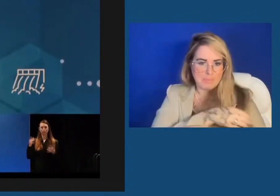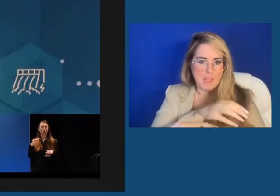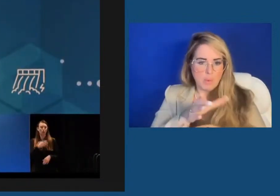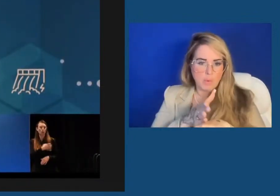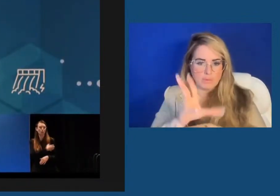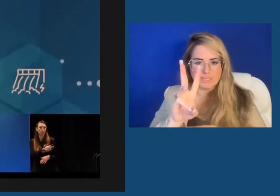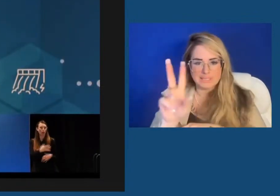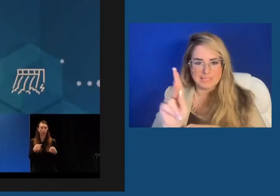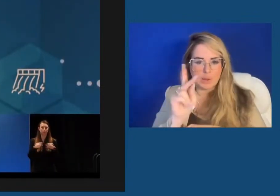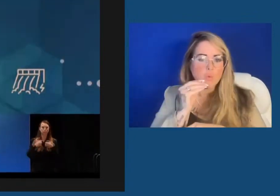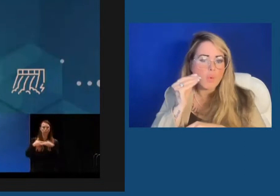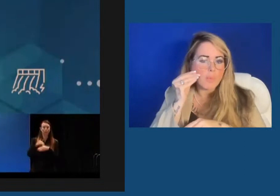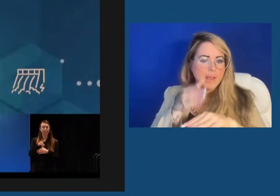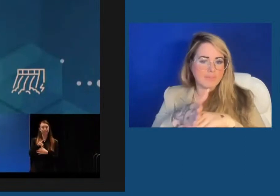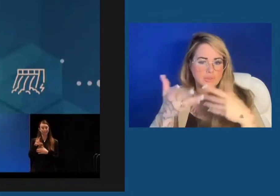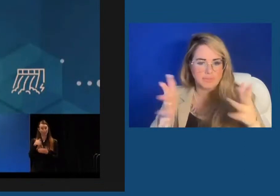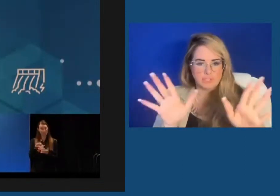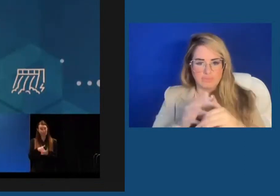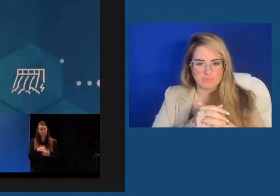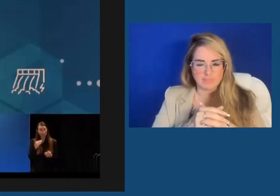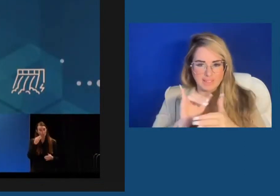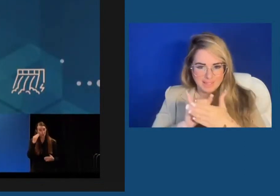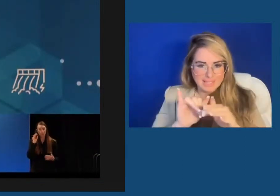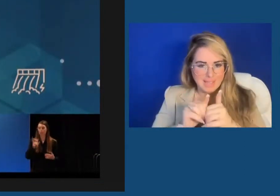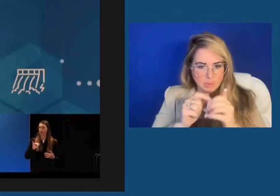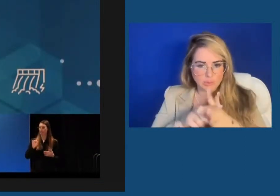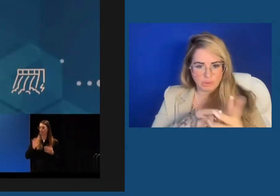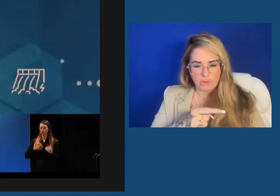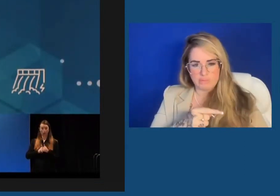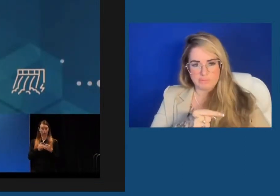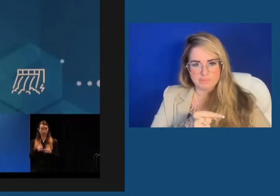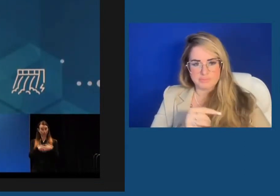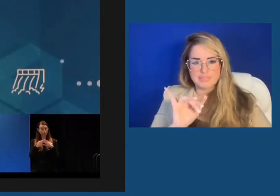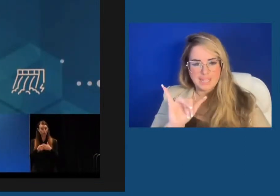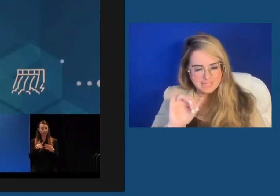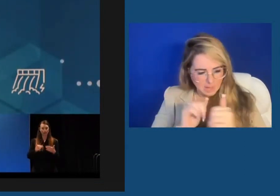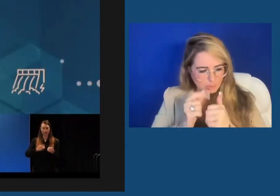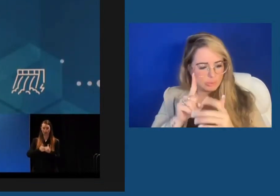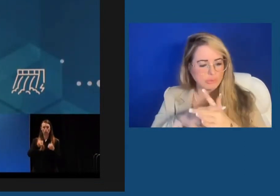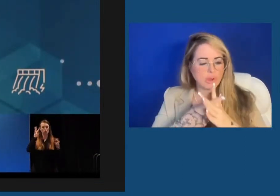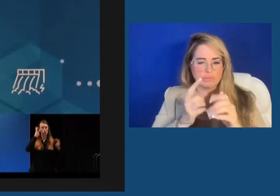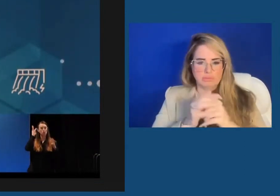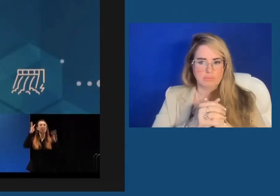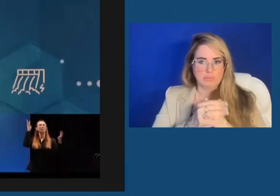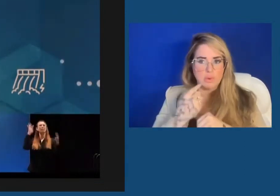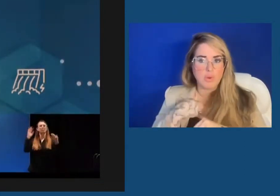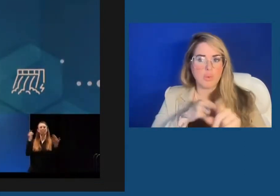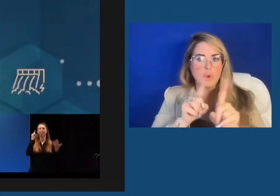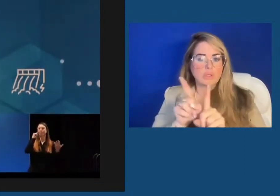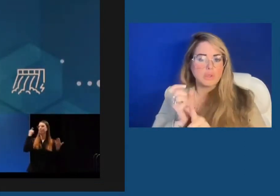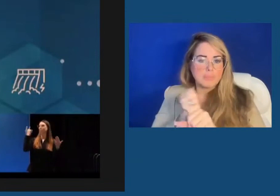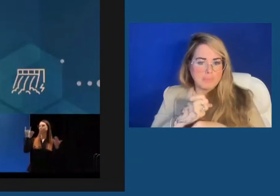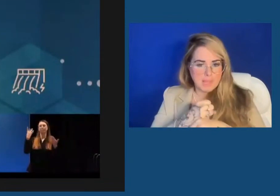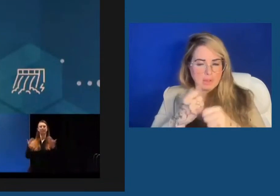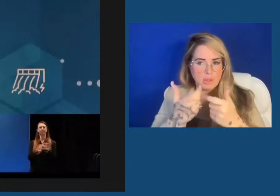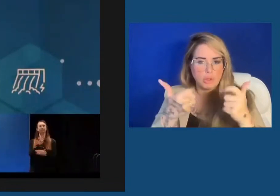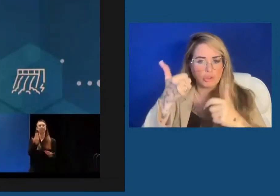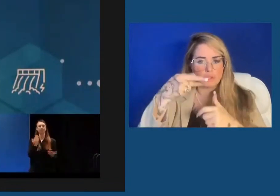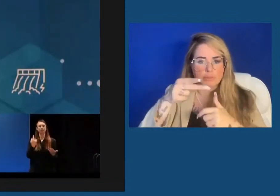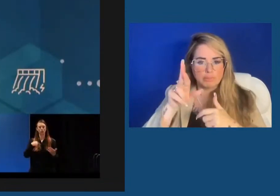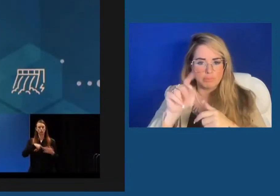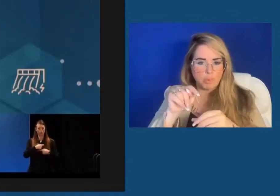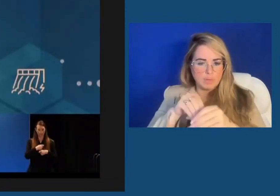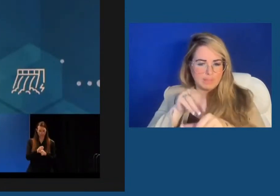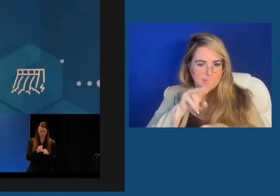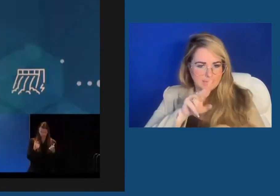homes once it's complete. That's how you get started. That's how you innovate. And we're also creating the largest port in the nation dedicated